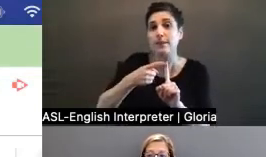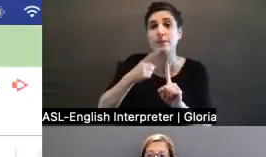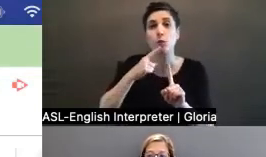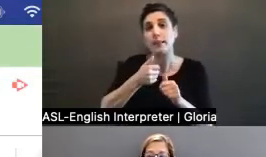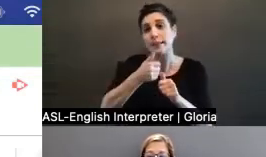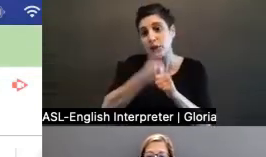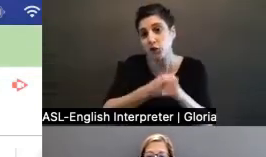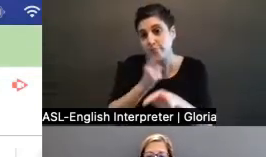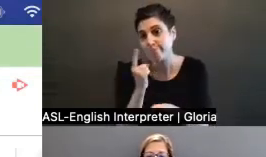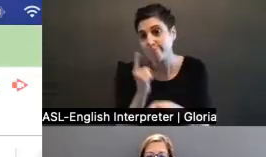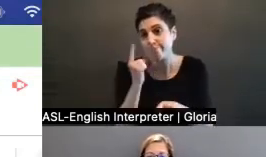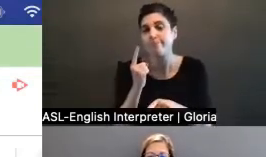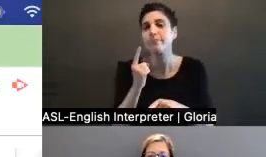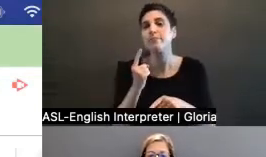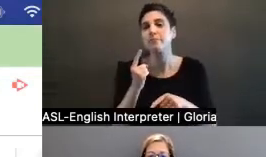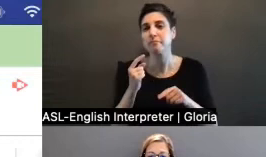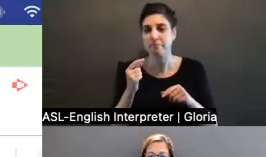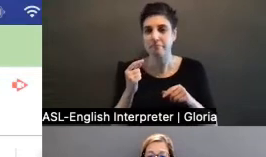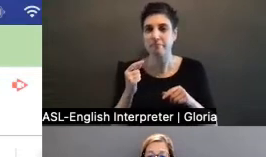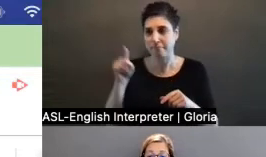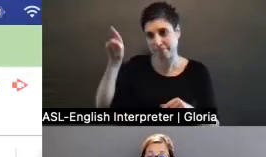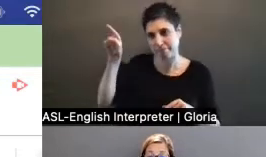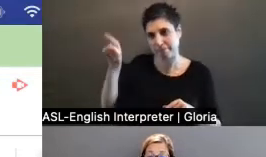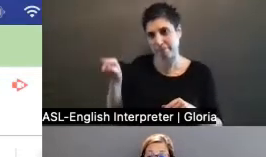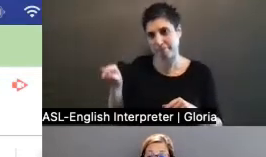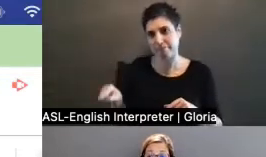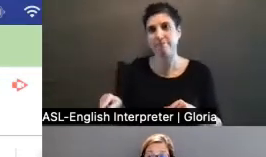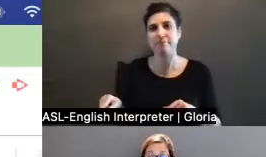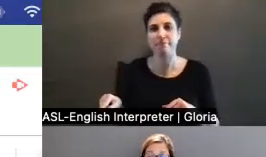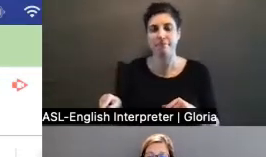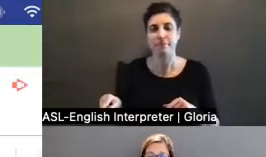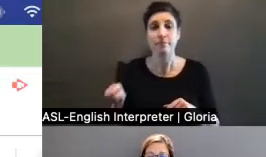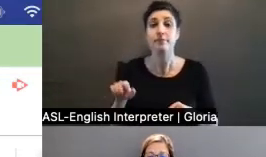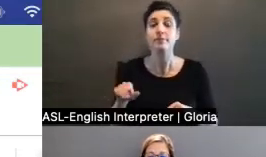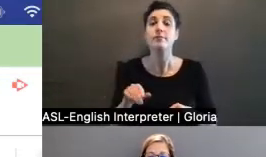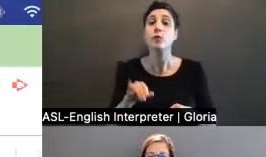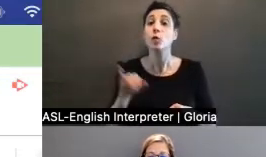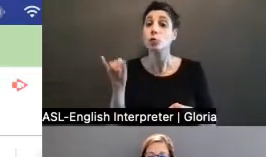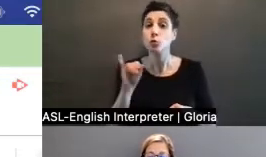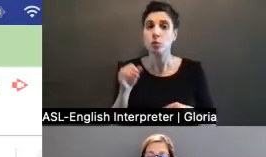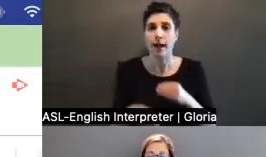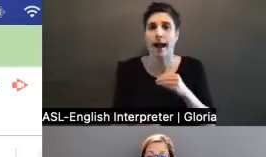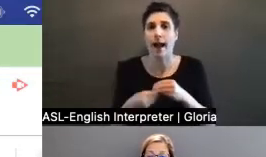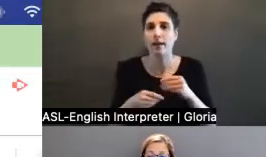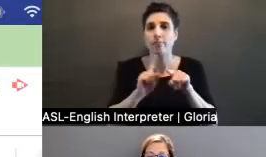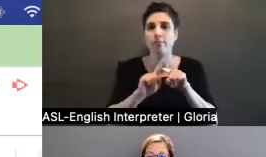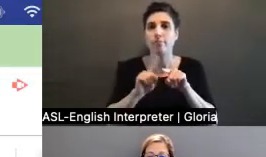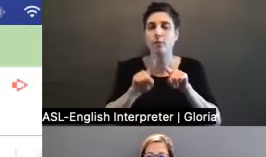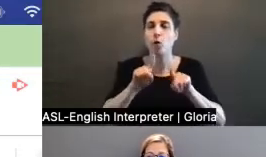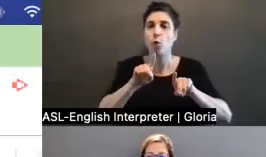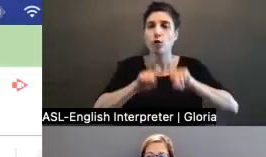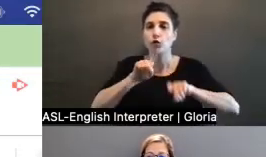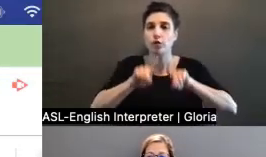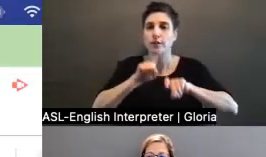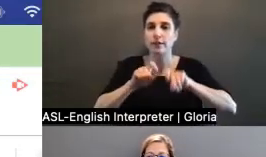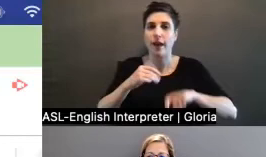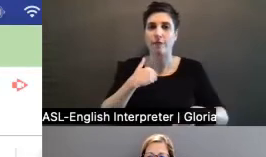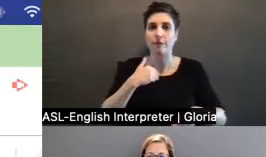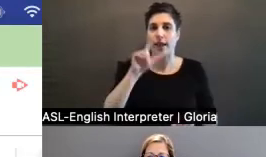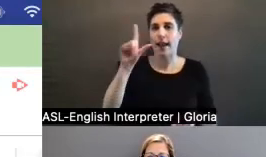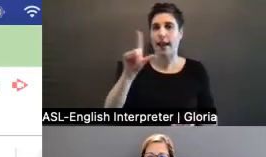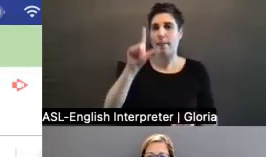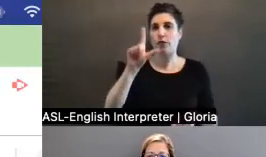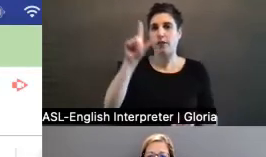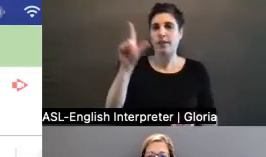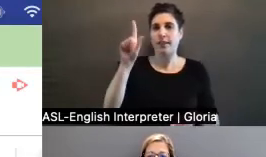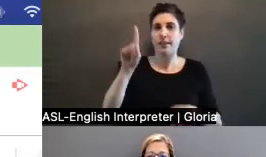when Stephanie was sharing the Kahoot, Stephanie mentioned that you can add questions and there is a library or resource of questions. That's where